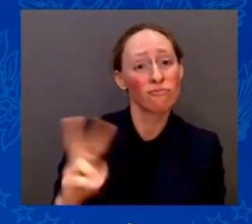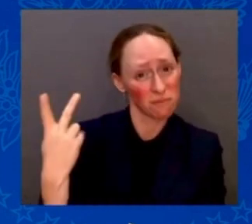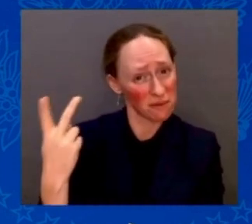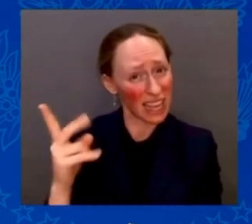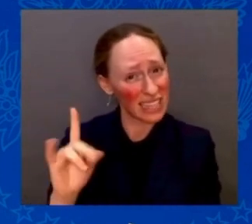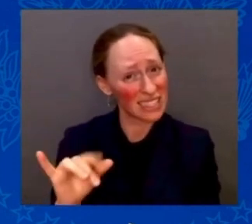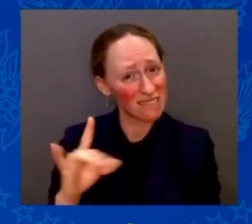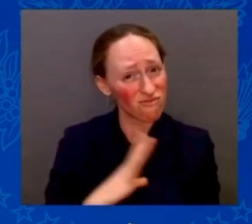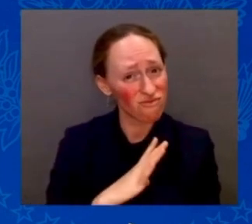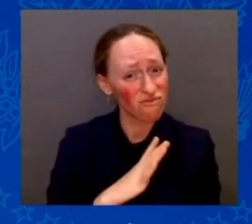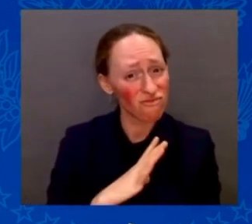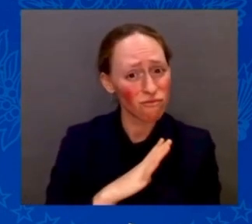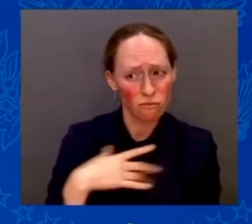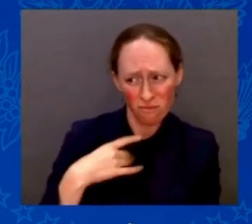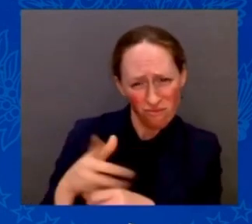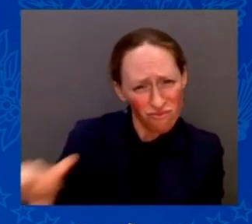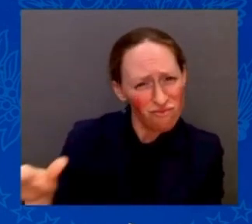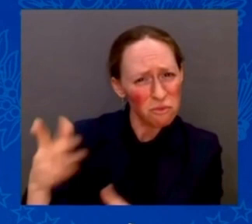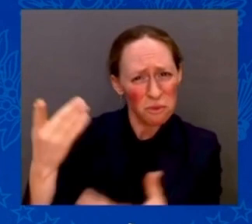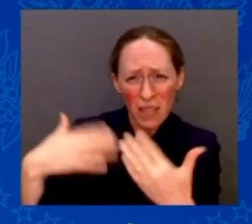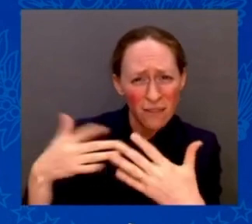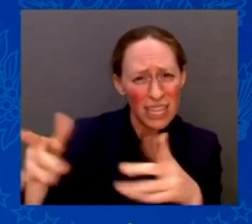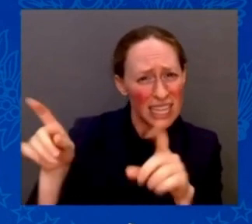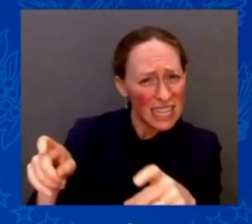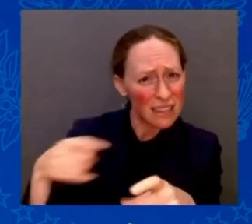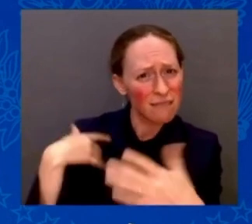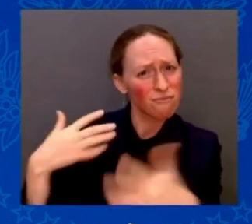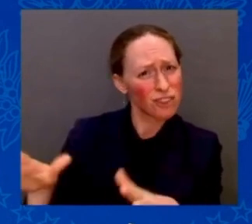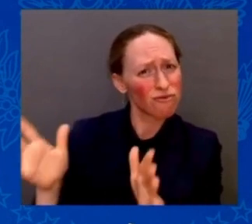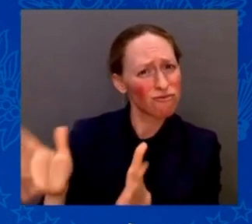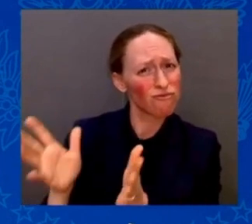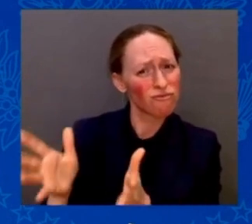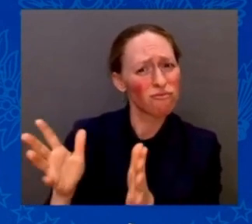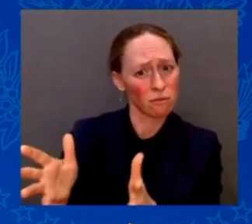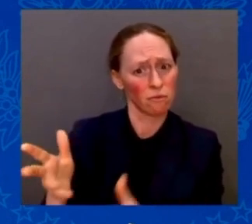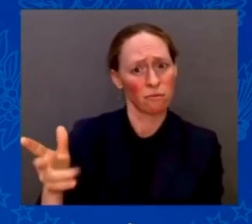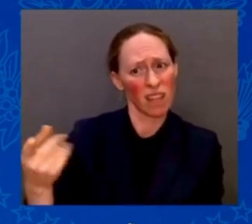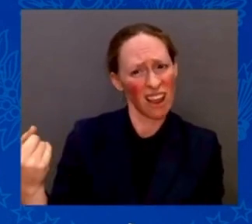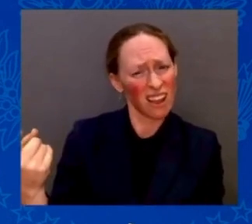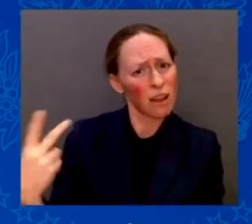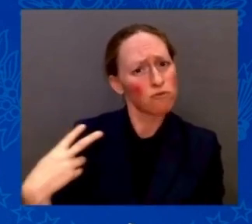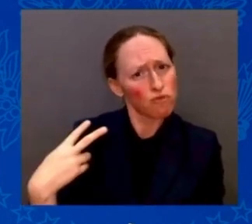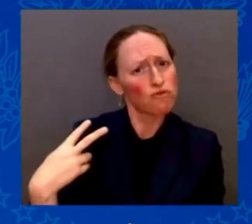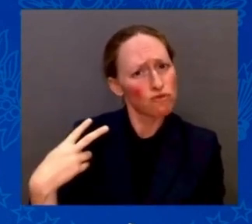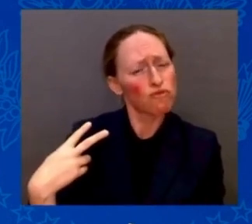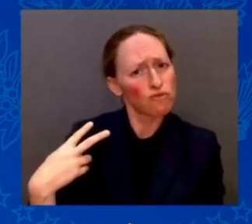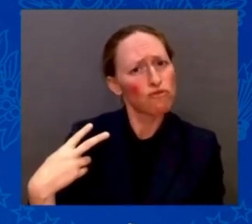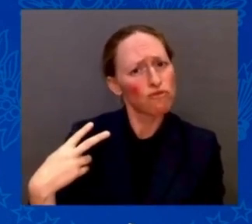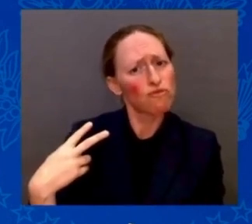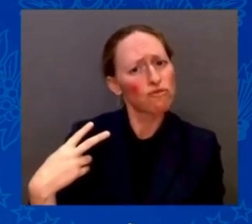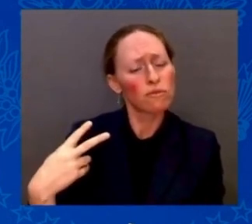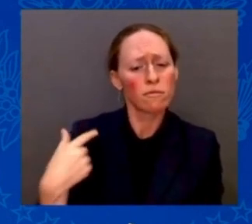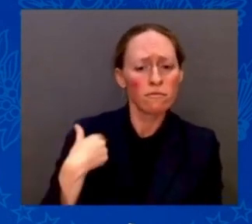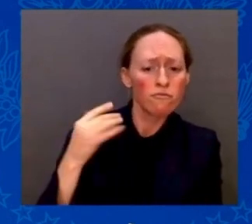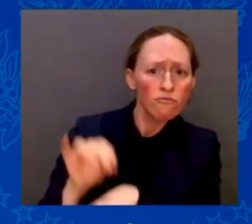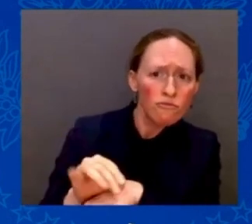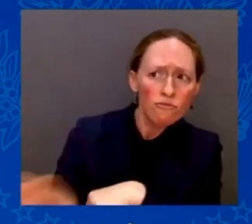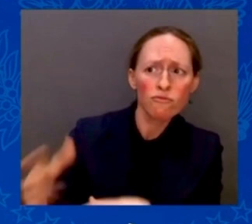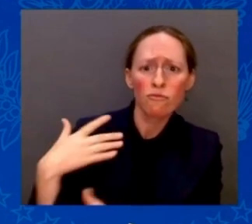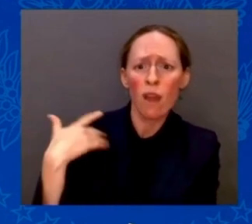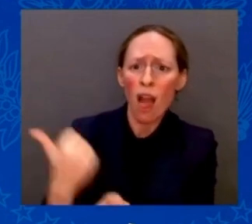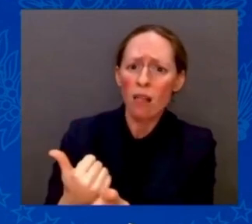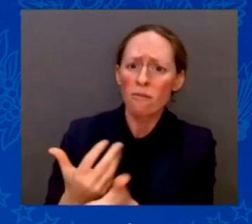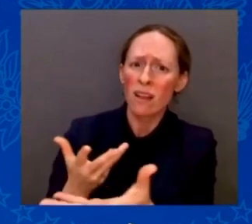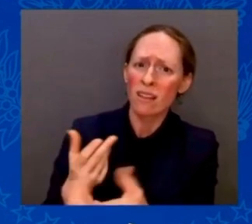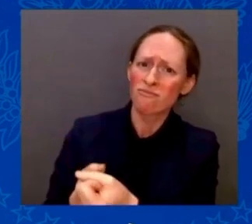get it done. I think he trusts my judgment and my desire to help. And I trust him to be able to suggest